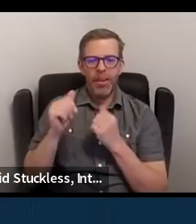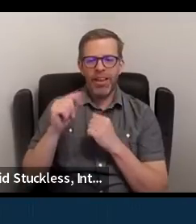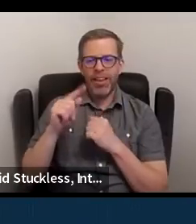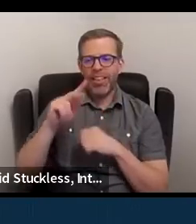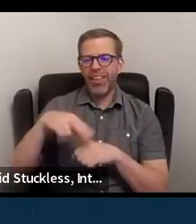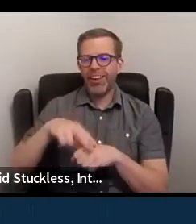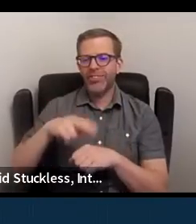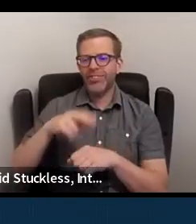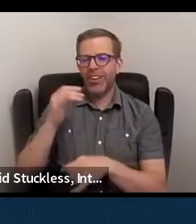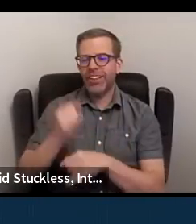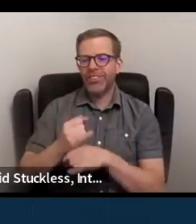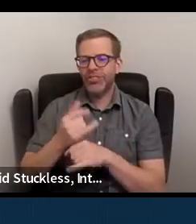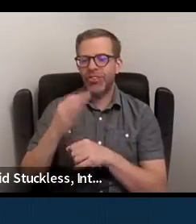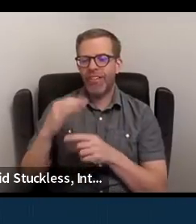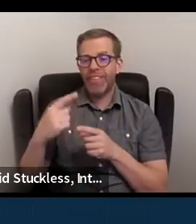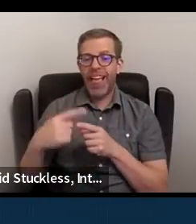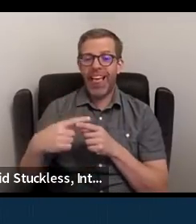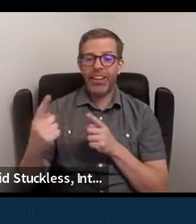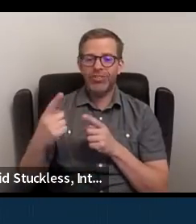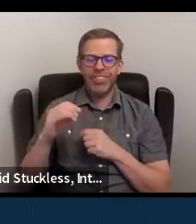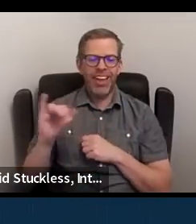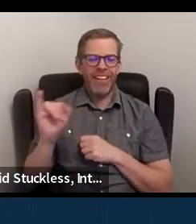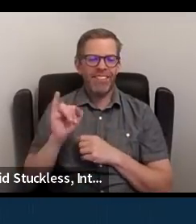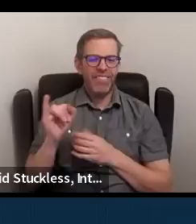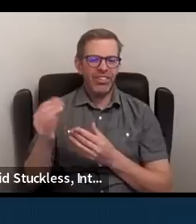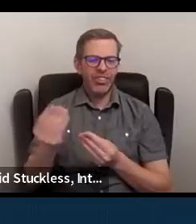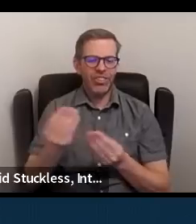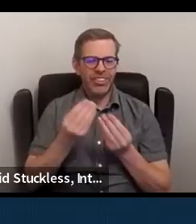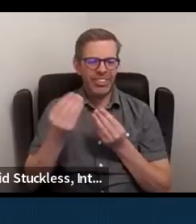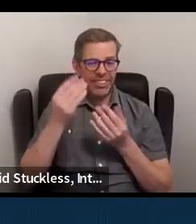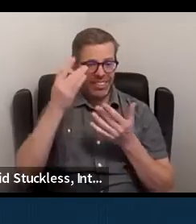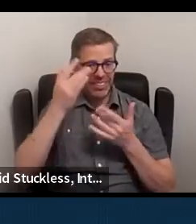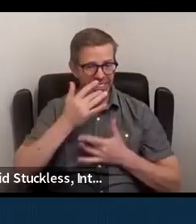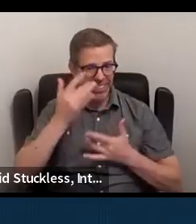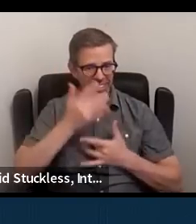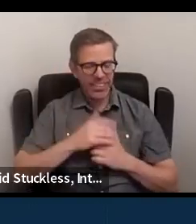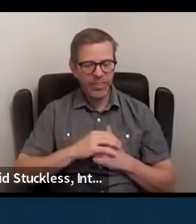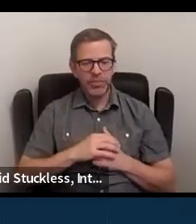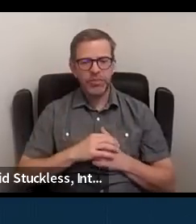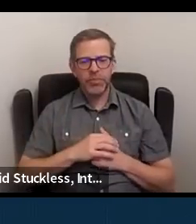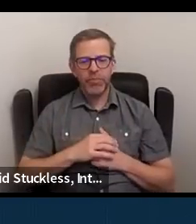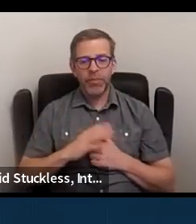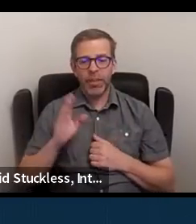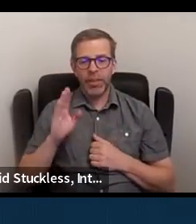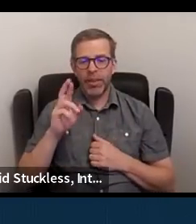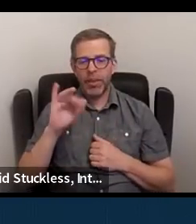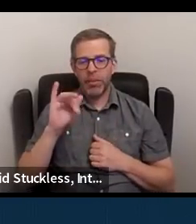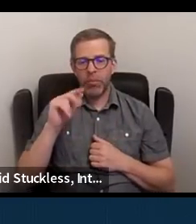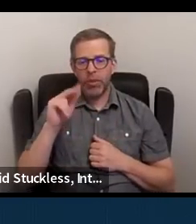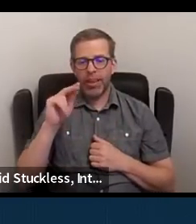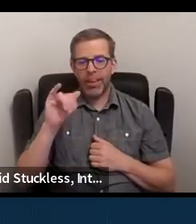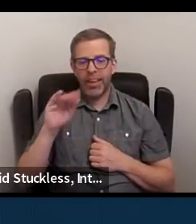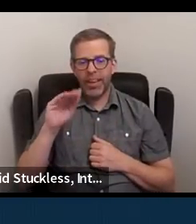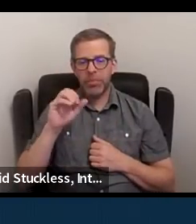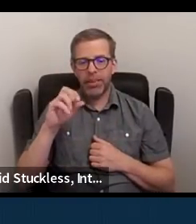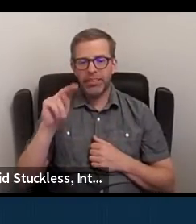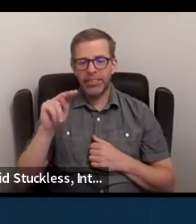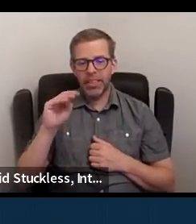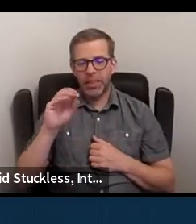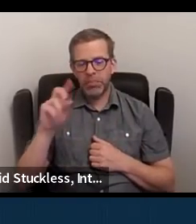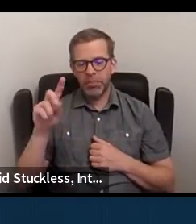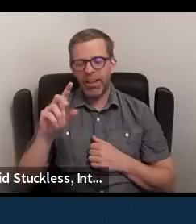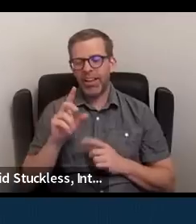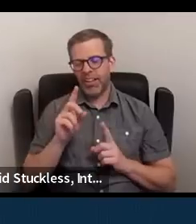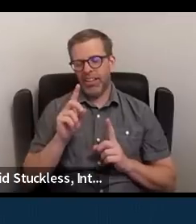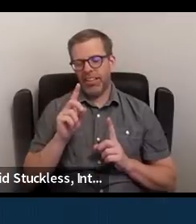National Institute of Allergy and Infectious Diseases. We have Brittany Mason-Ma, Dr.